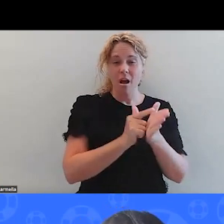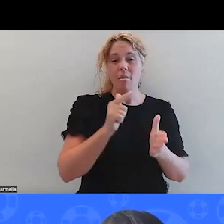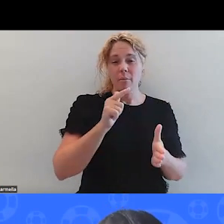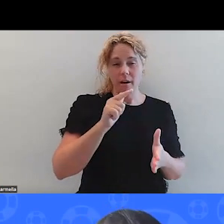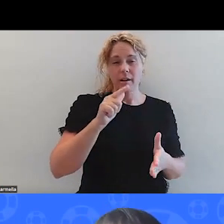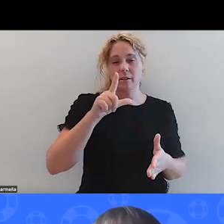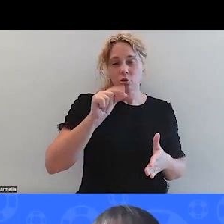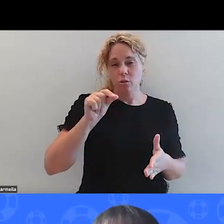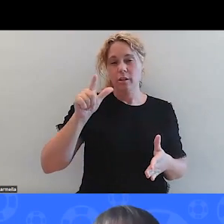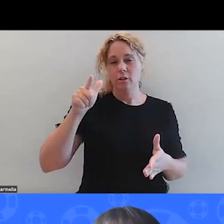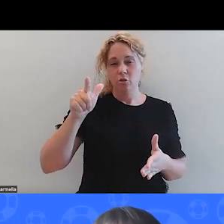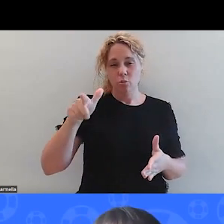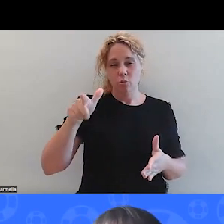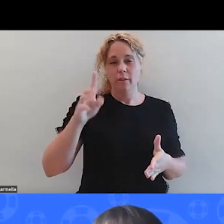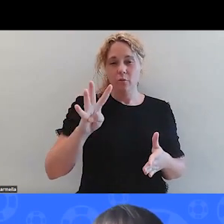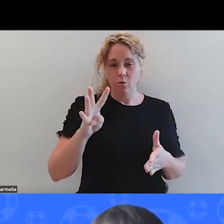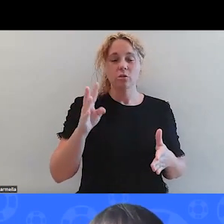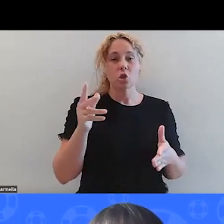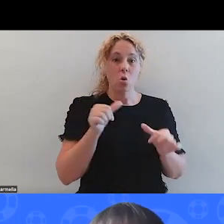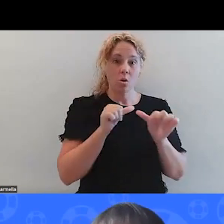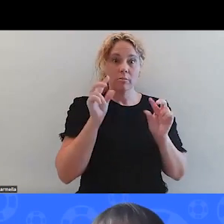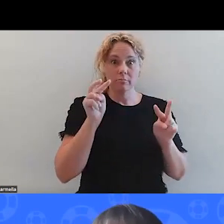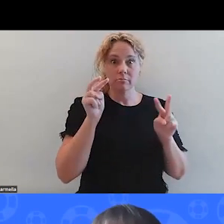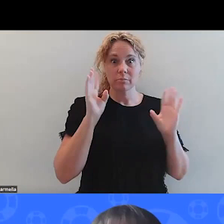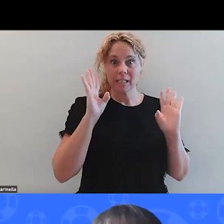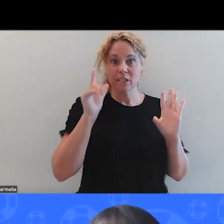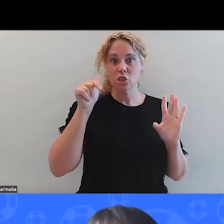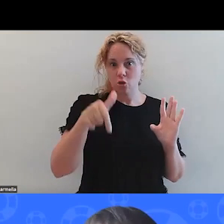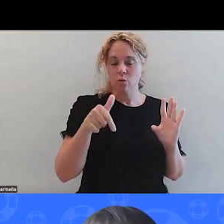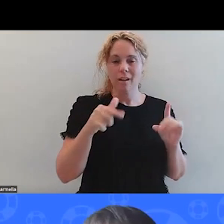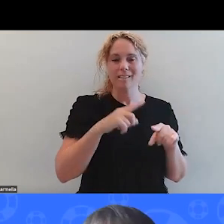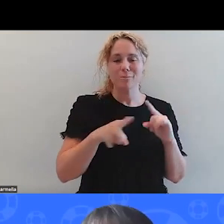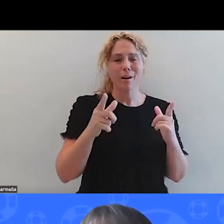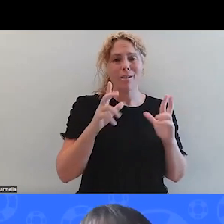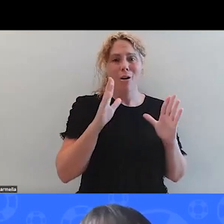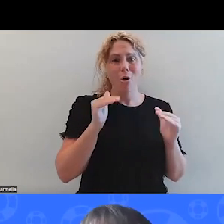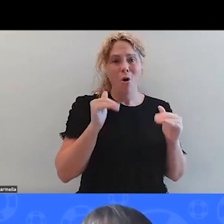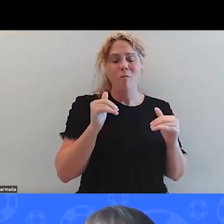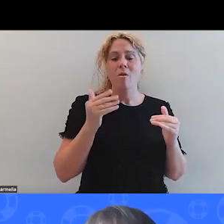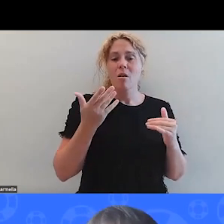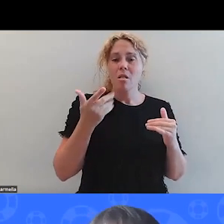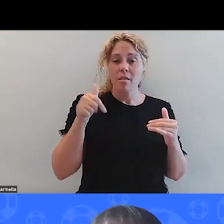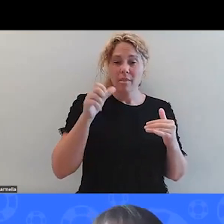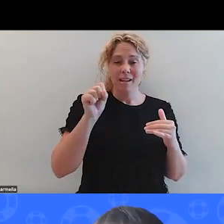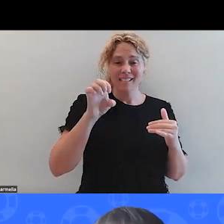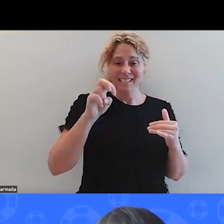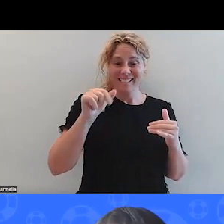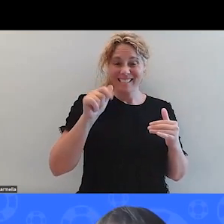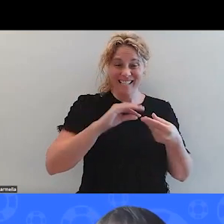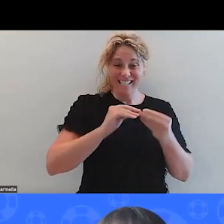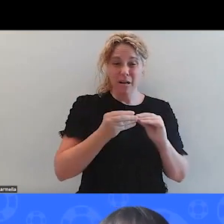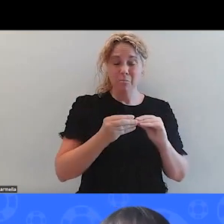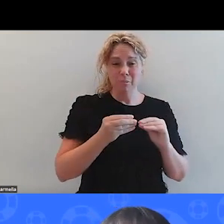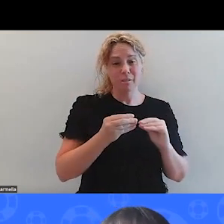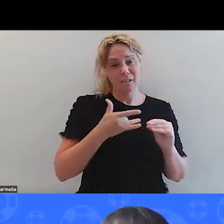keeping an eye on all of this, definitely sort of on our toes, but really hopeful. The Senate numbers looked pretty